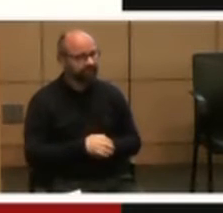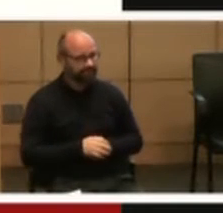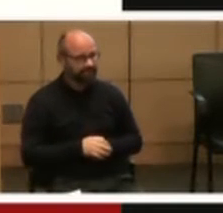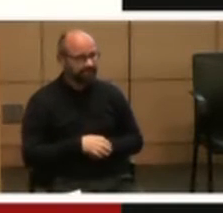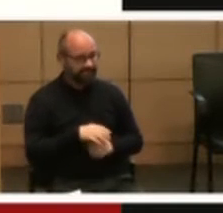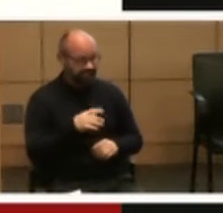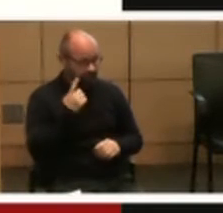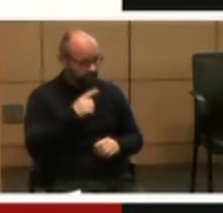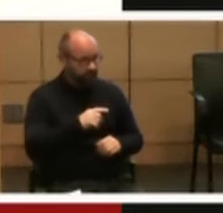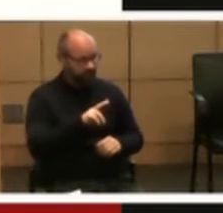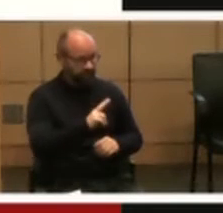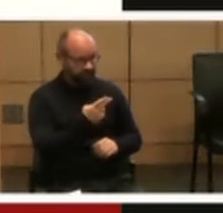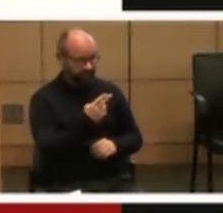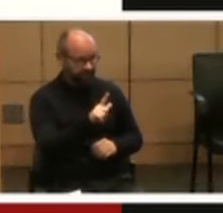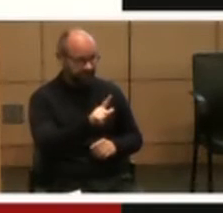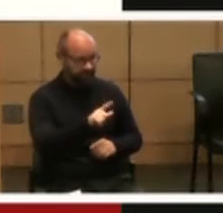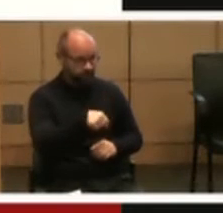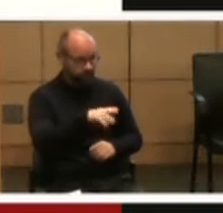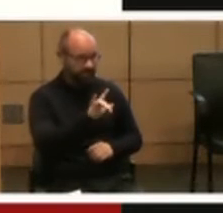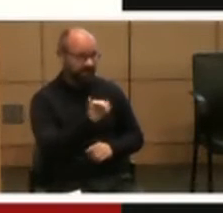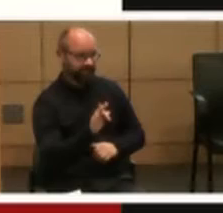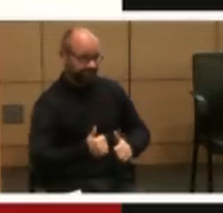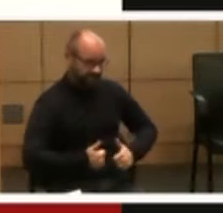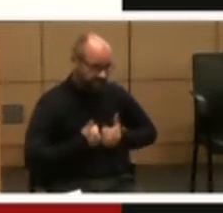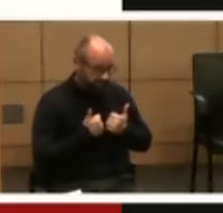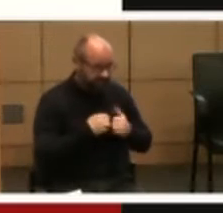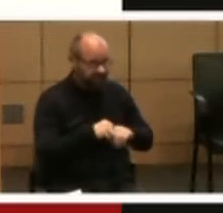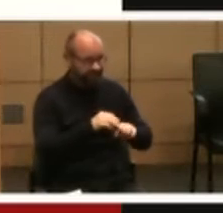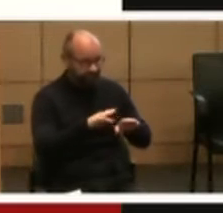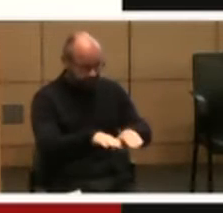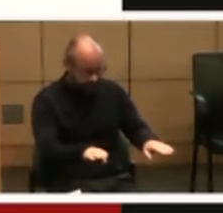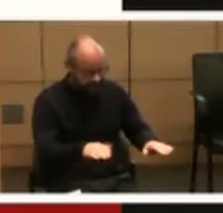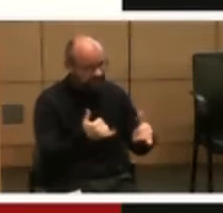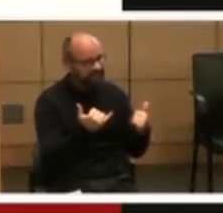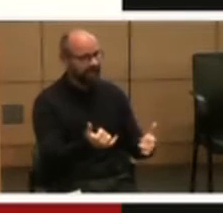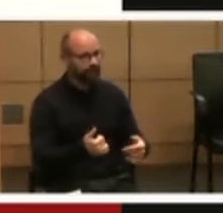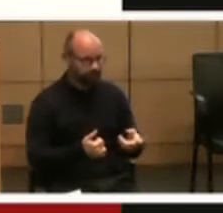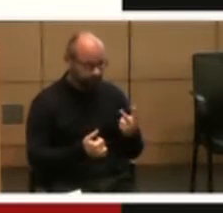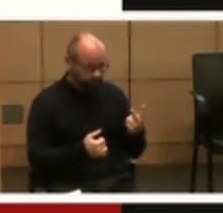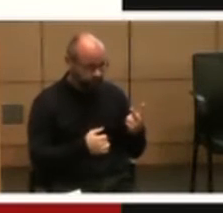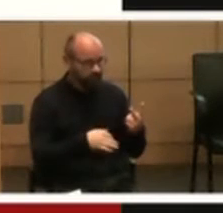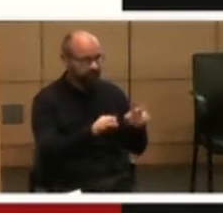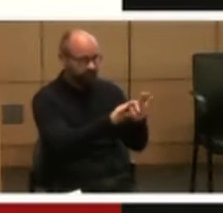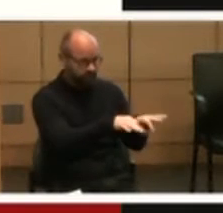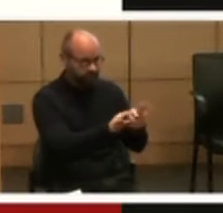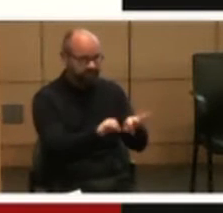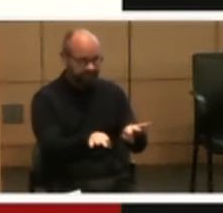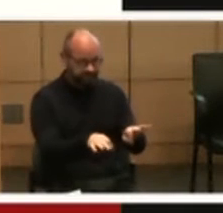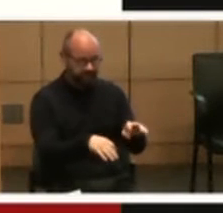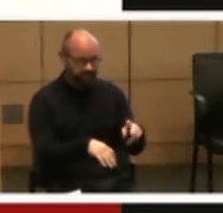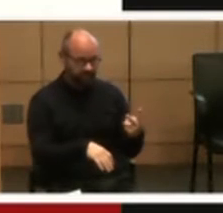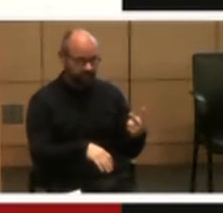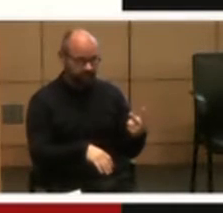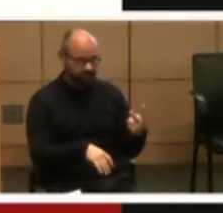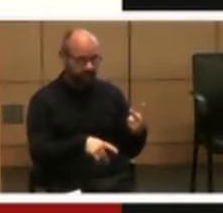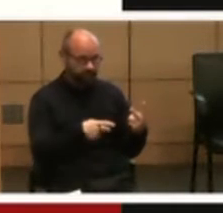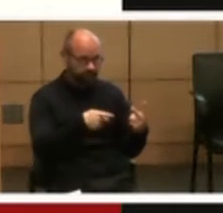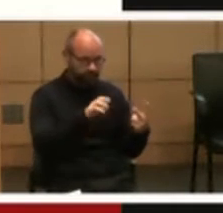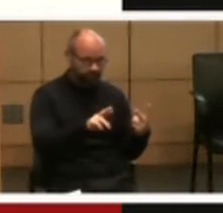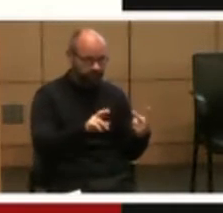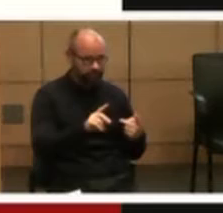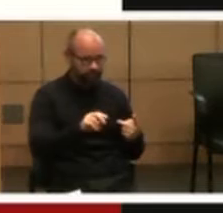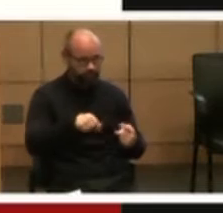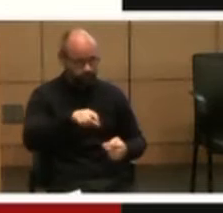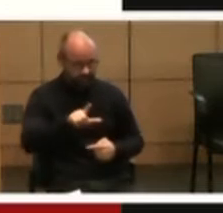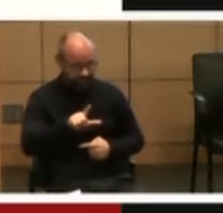in children. We have two forms now that have been validated in children and adolescents. And this is self-report. So these are the